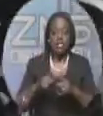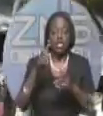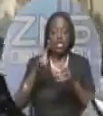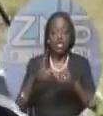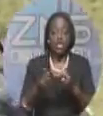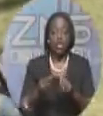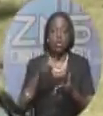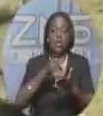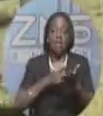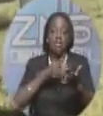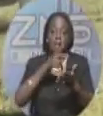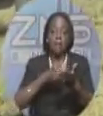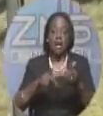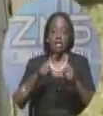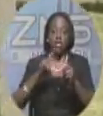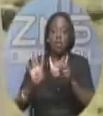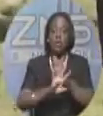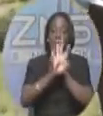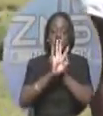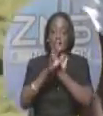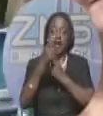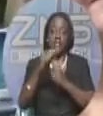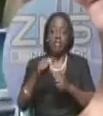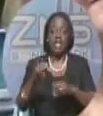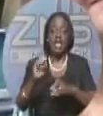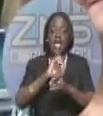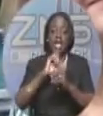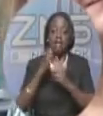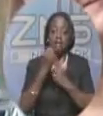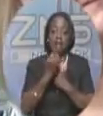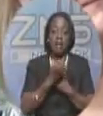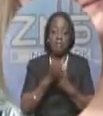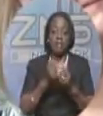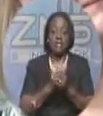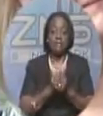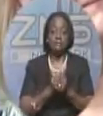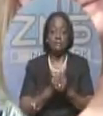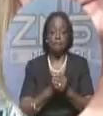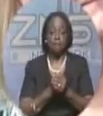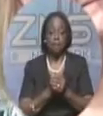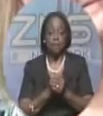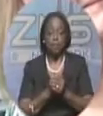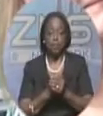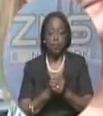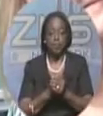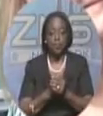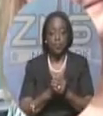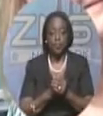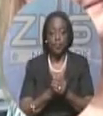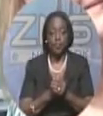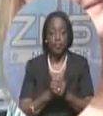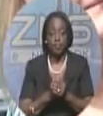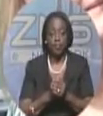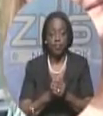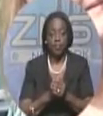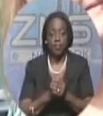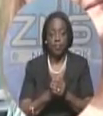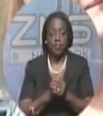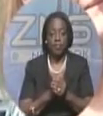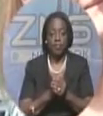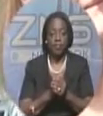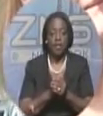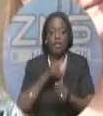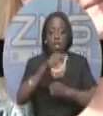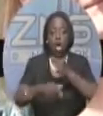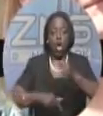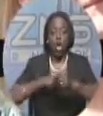Car Sales Representative Pia Farmer praised the news of additional electric car charging stations. The